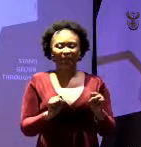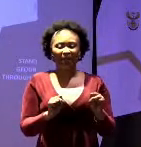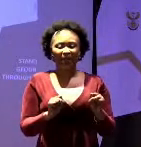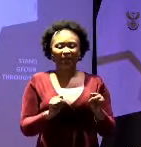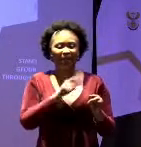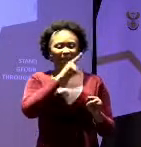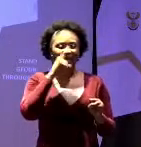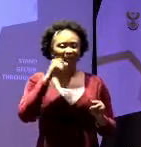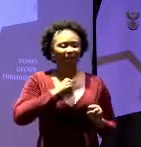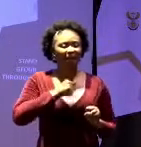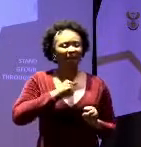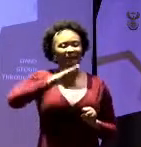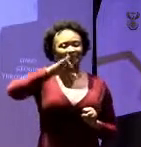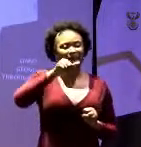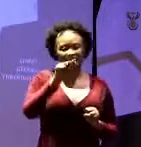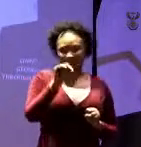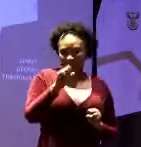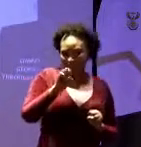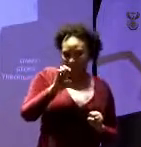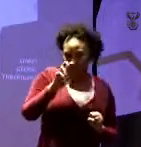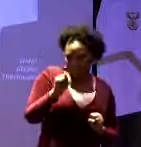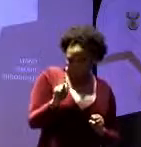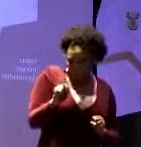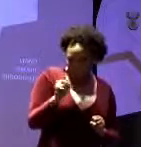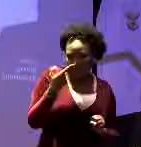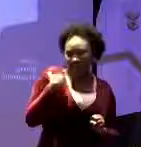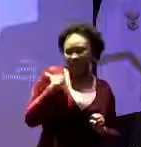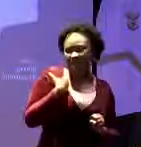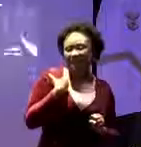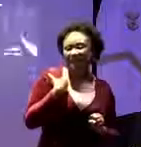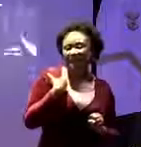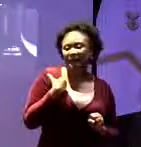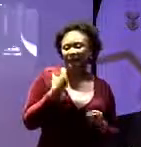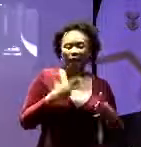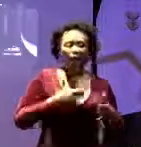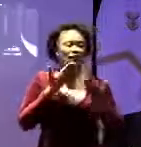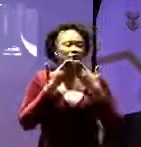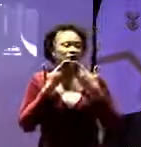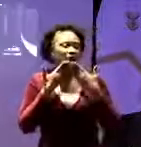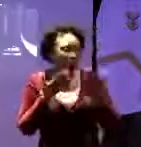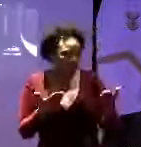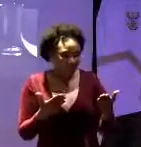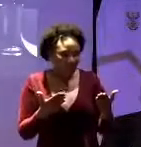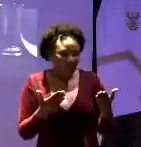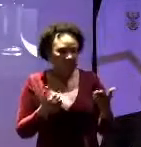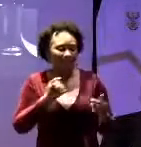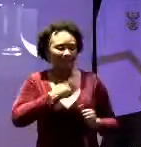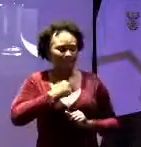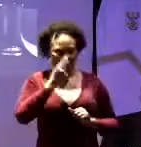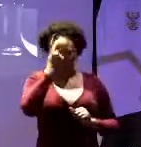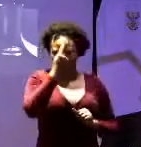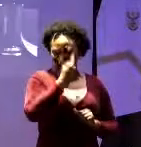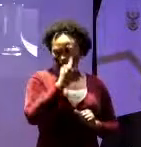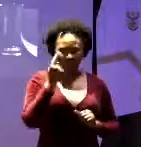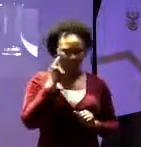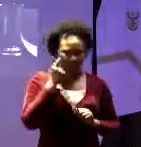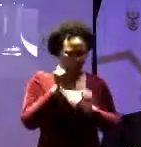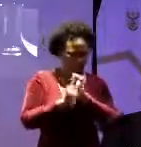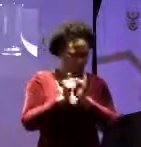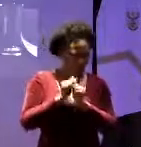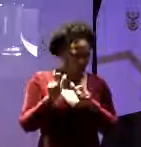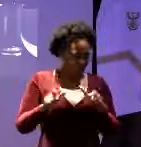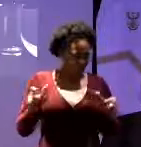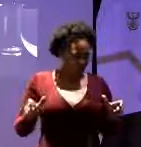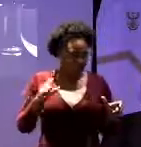Yeah, my name is Mary Jansen. I want to thank my Khoisan brothers for raising